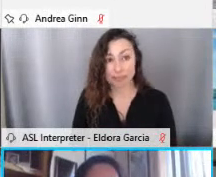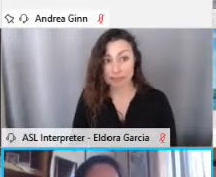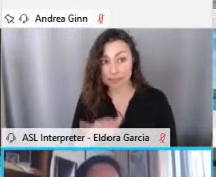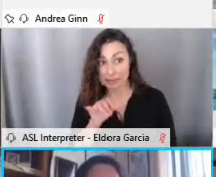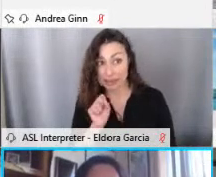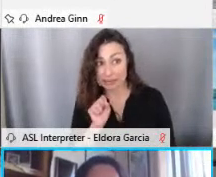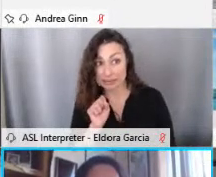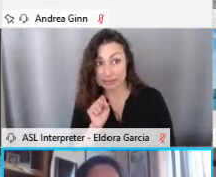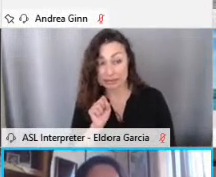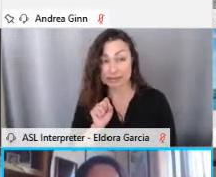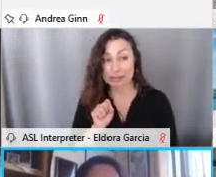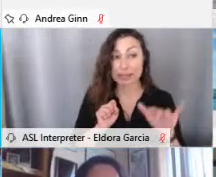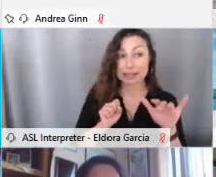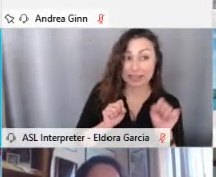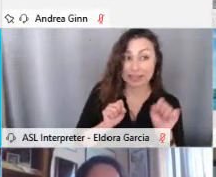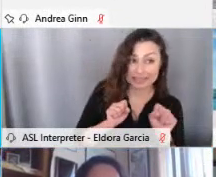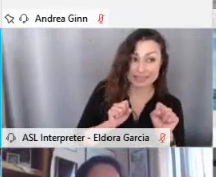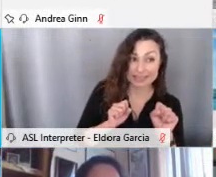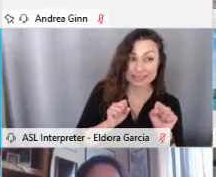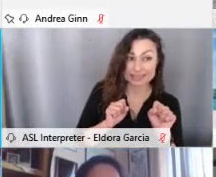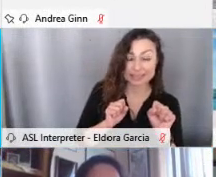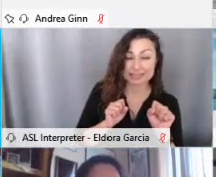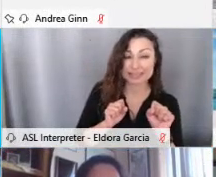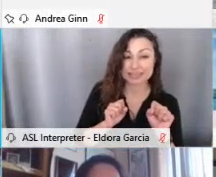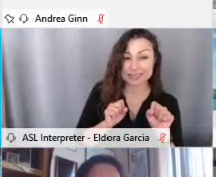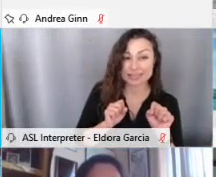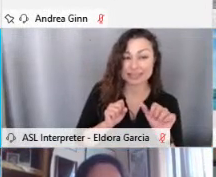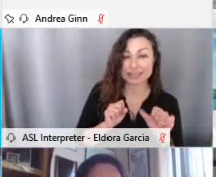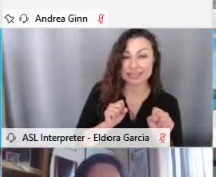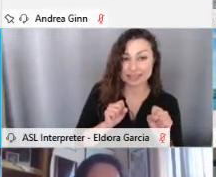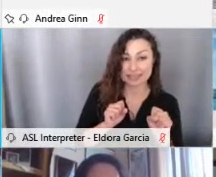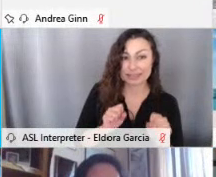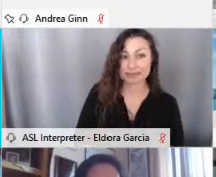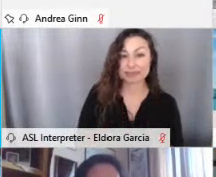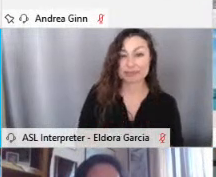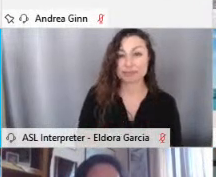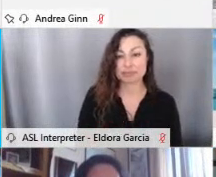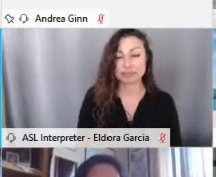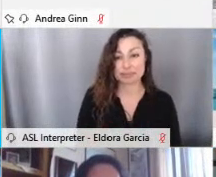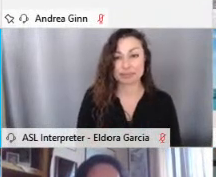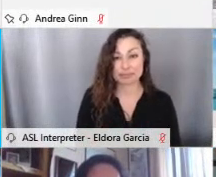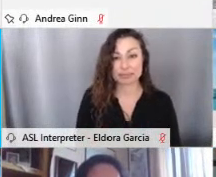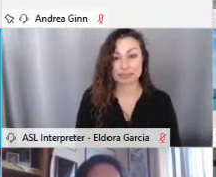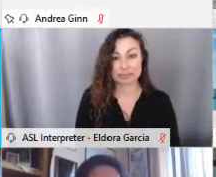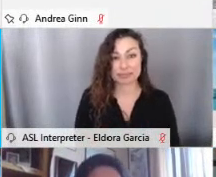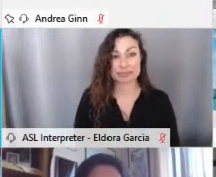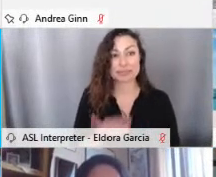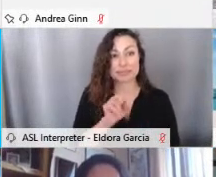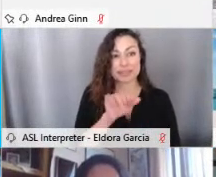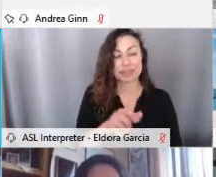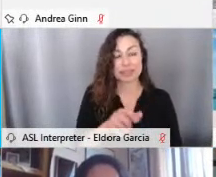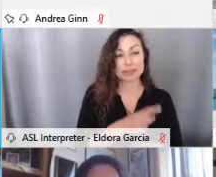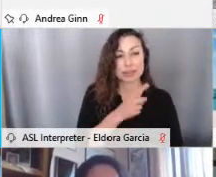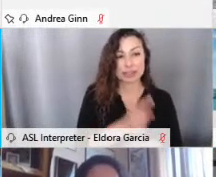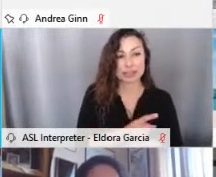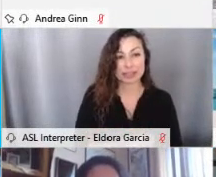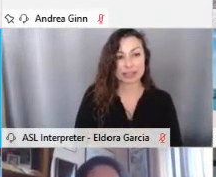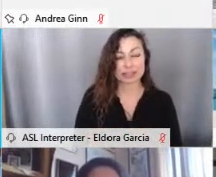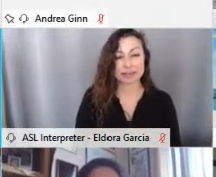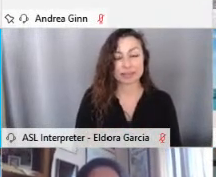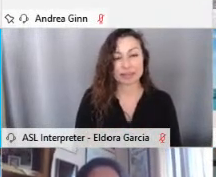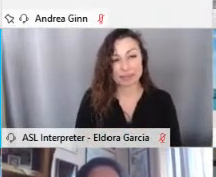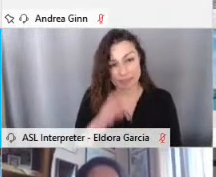Yes? Yes. Oh, sorry. Yes, Mr. Chair. As the committee, Senator Lopez, that's correct. We're both nodding at you. I'm